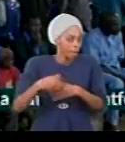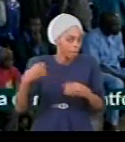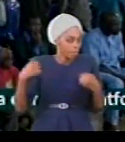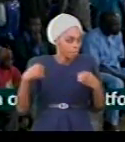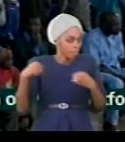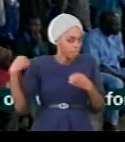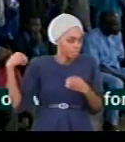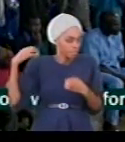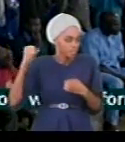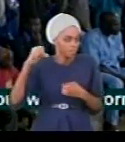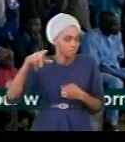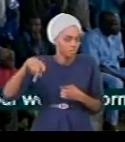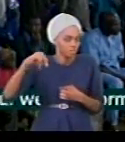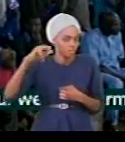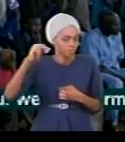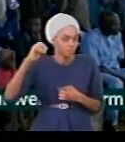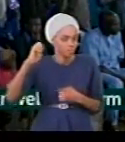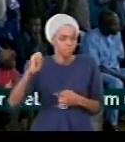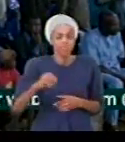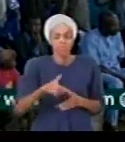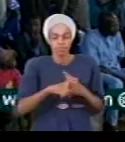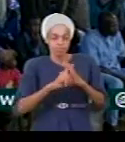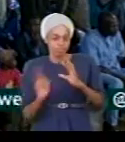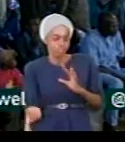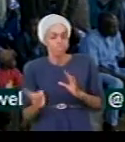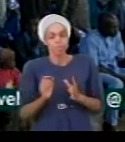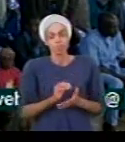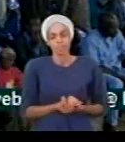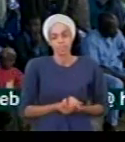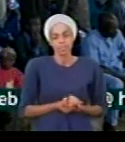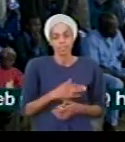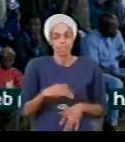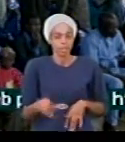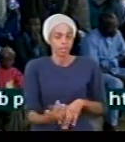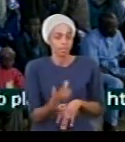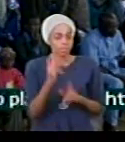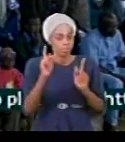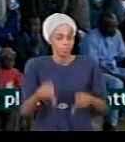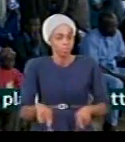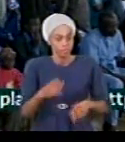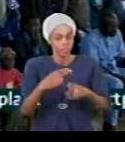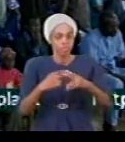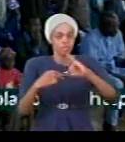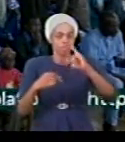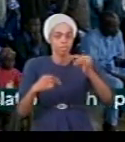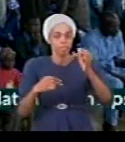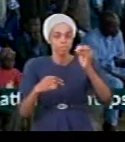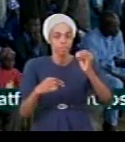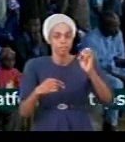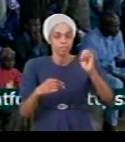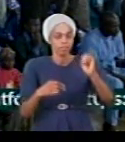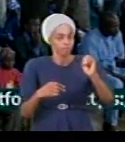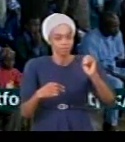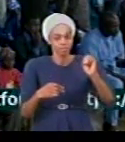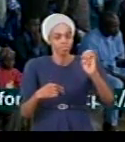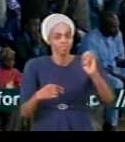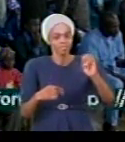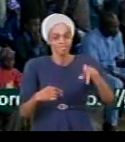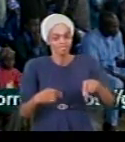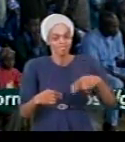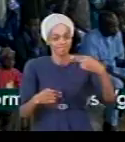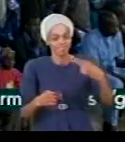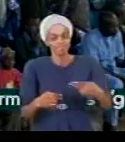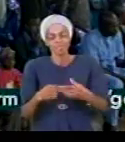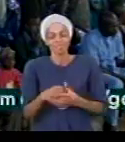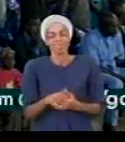Joseph Heritage from Ede, Osun State, Nigeria, who wrote, the Lord has just healed me from an ear